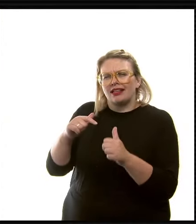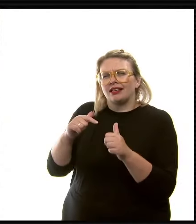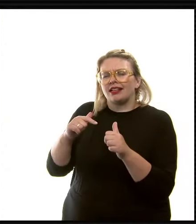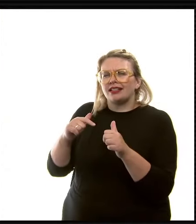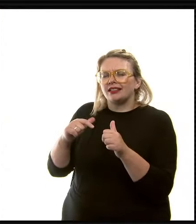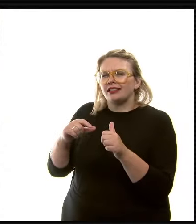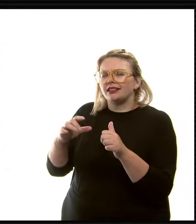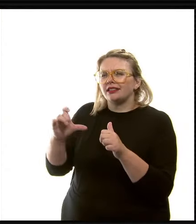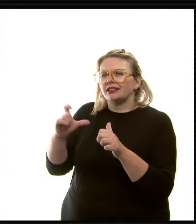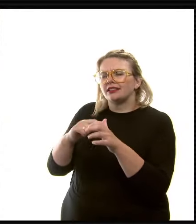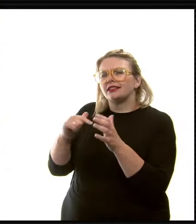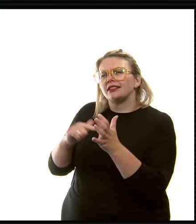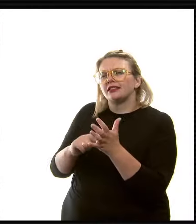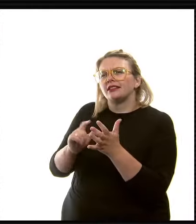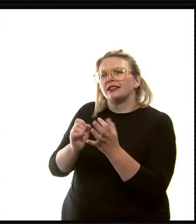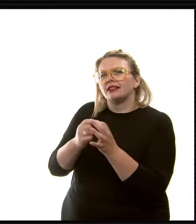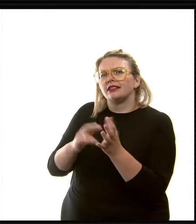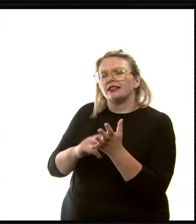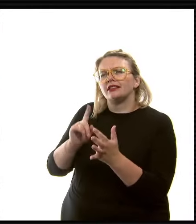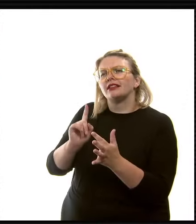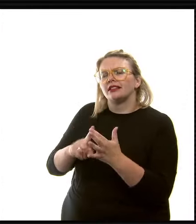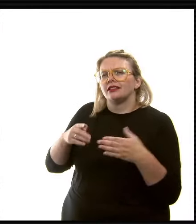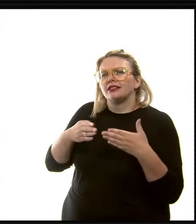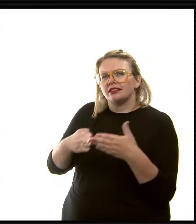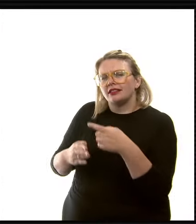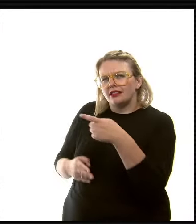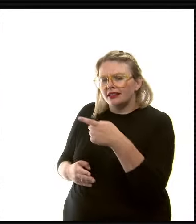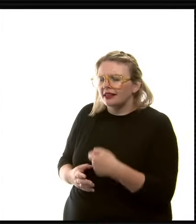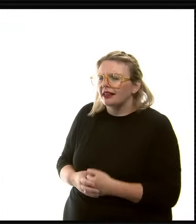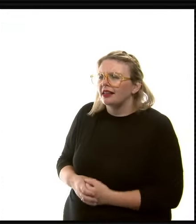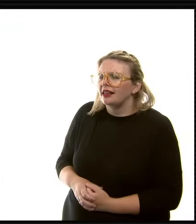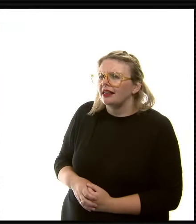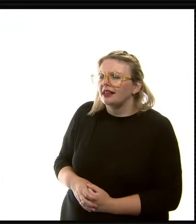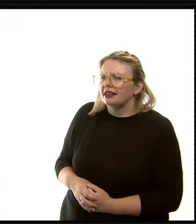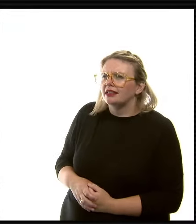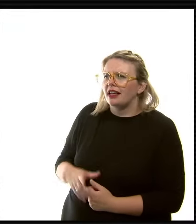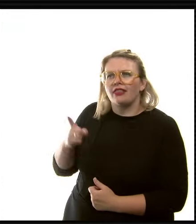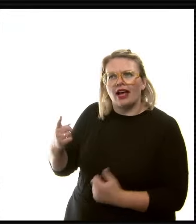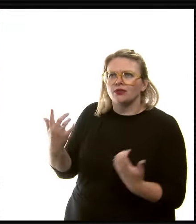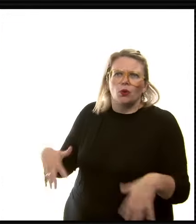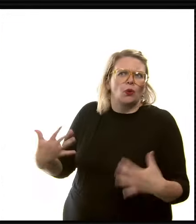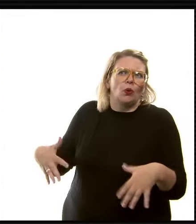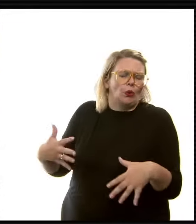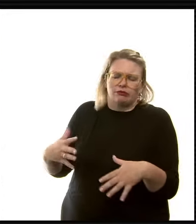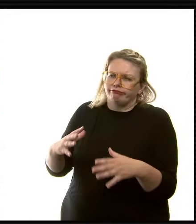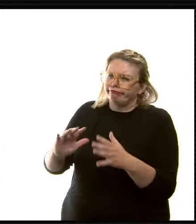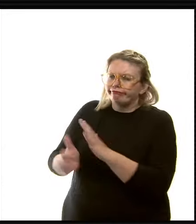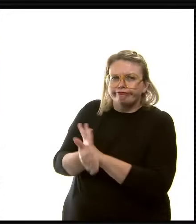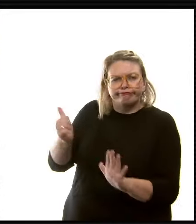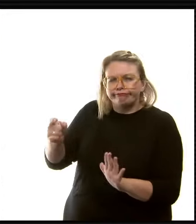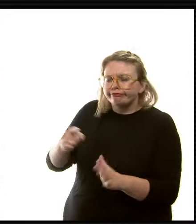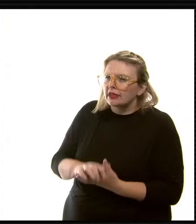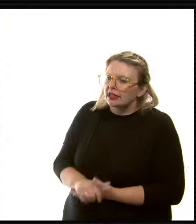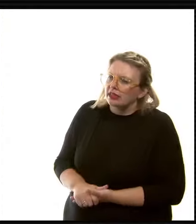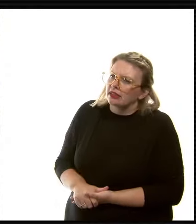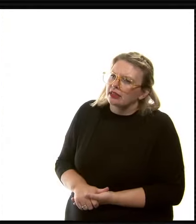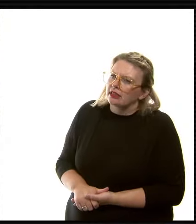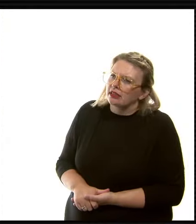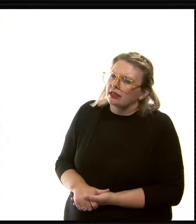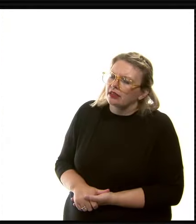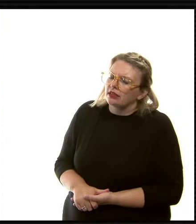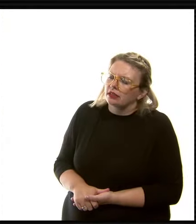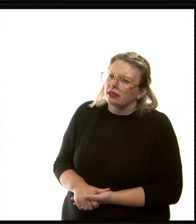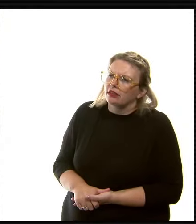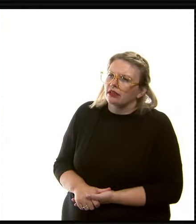cool bounty hunter. You don't just travel the galaxy in any old ride. You're going in style, and this is an amazing ship. It's really menacing. One of the